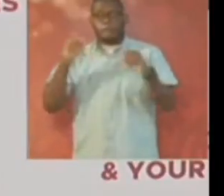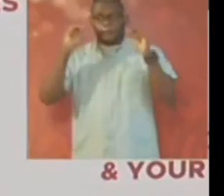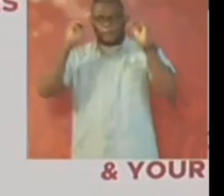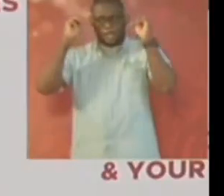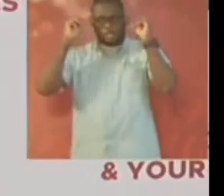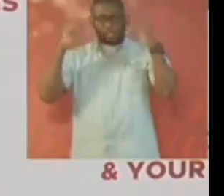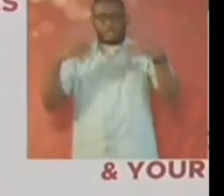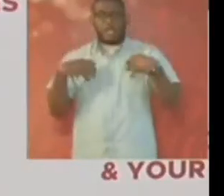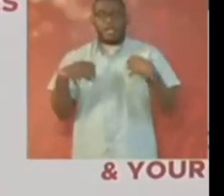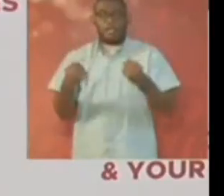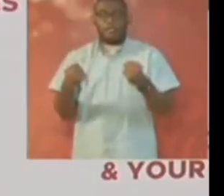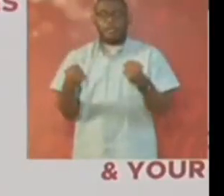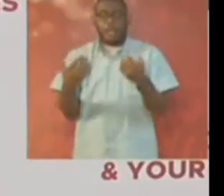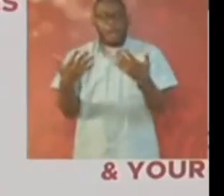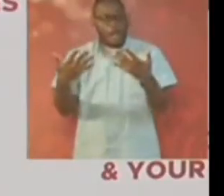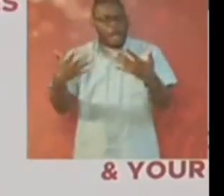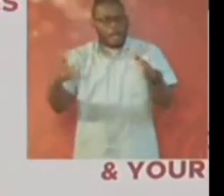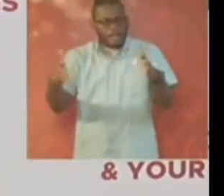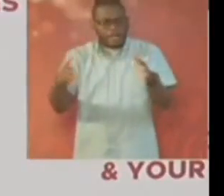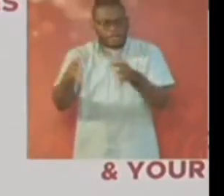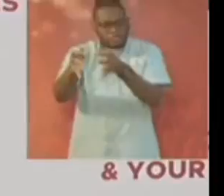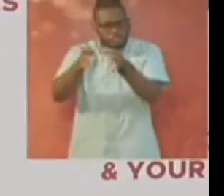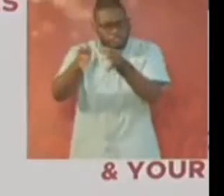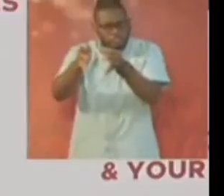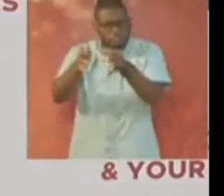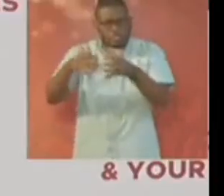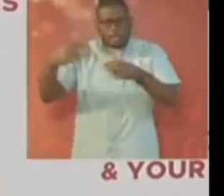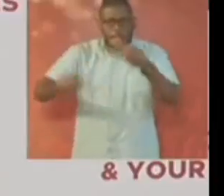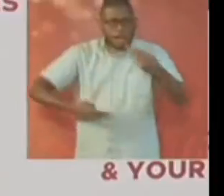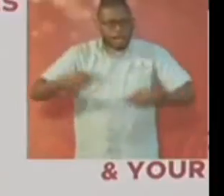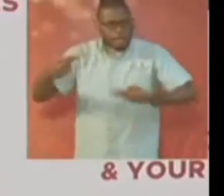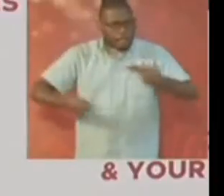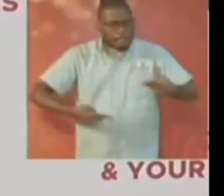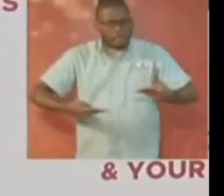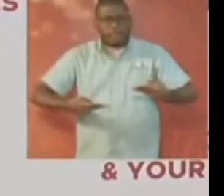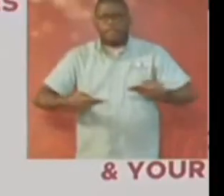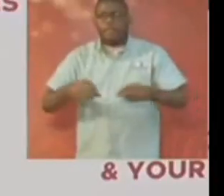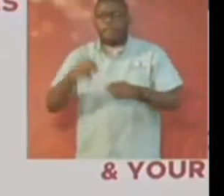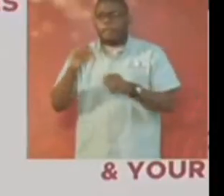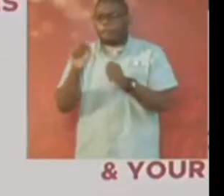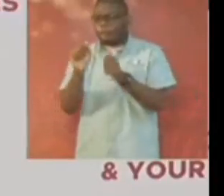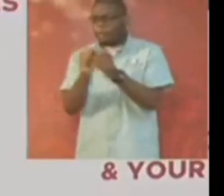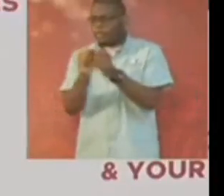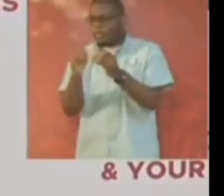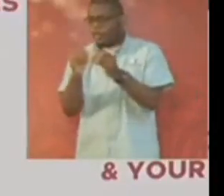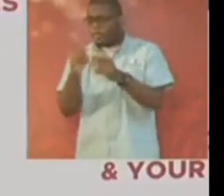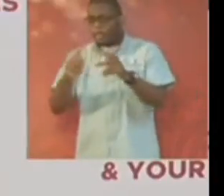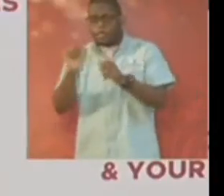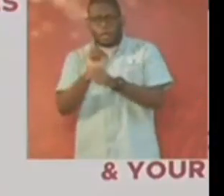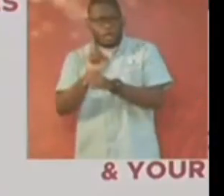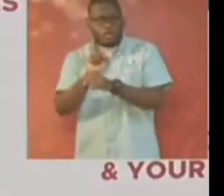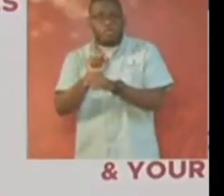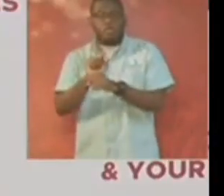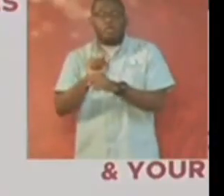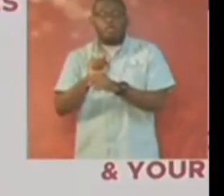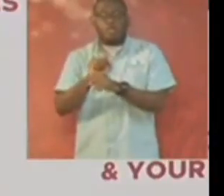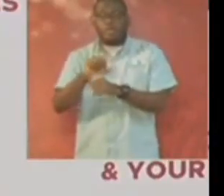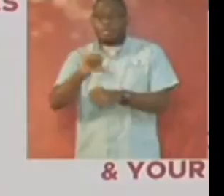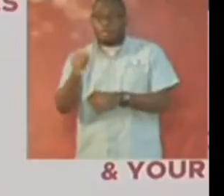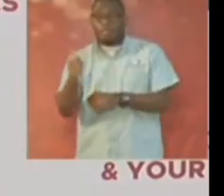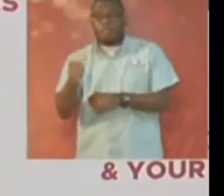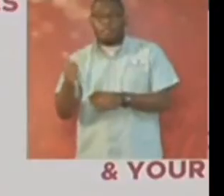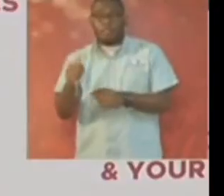respect to additional human resource personnel, and also measures to mitigate the spread of COVID-19